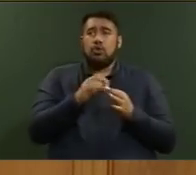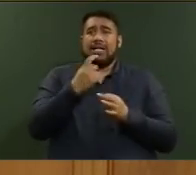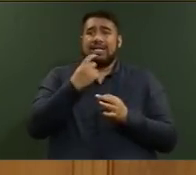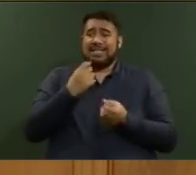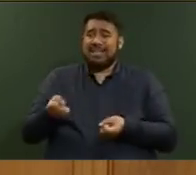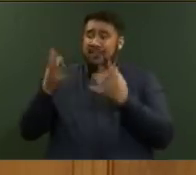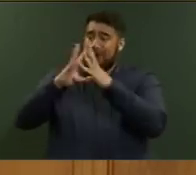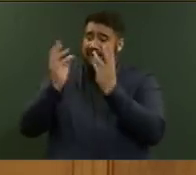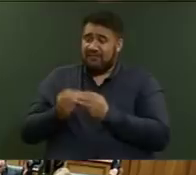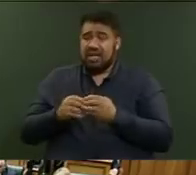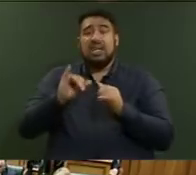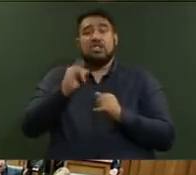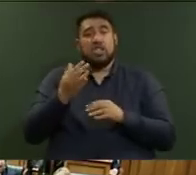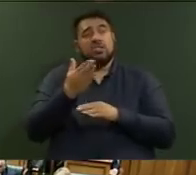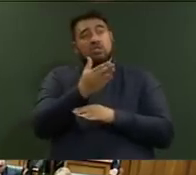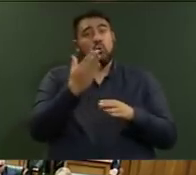pick fruit, Mr Speaker.